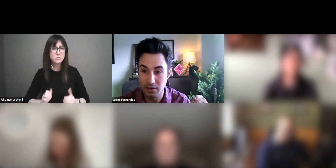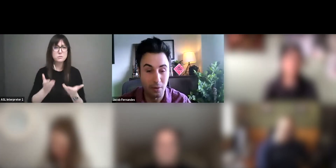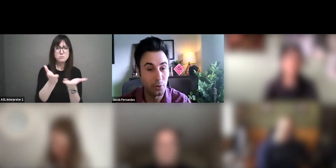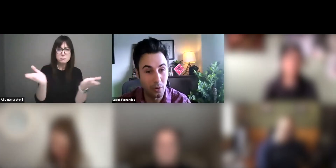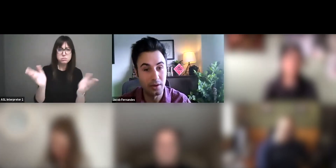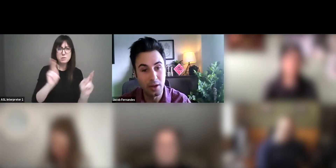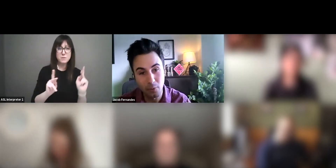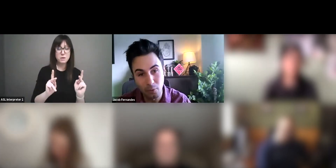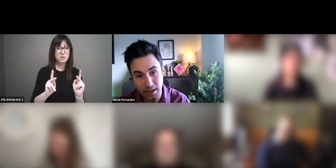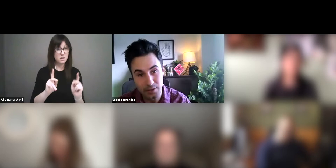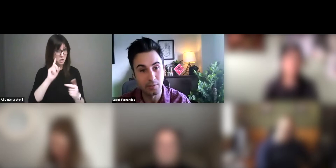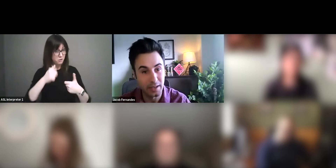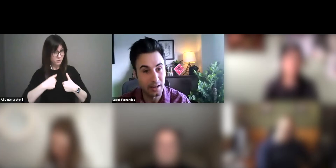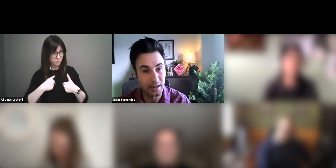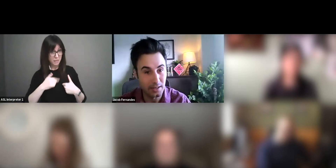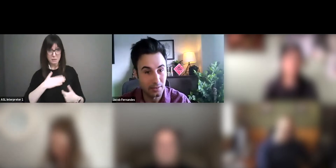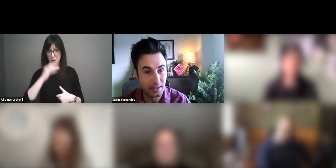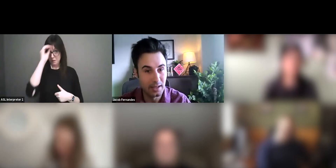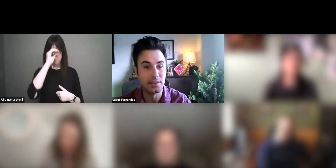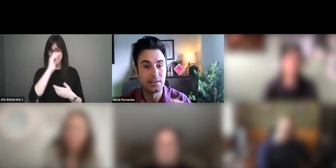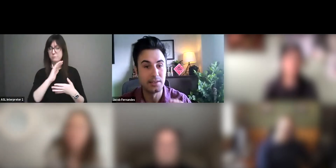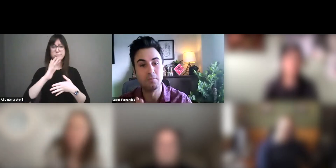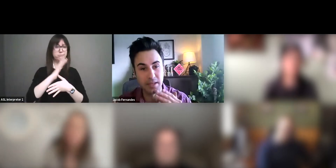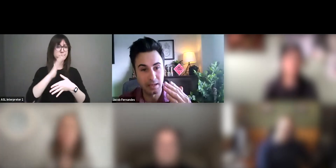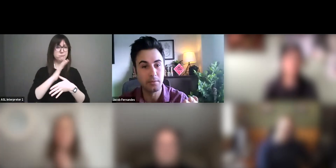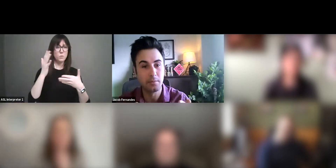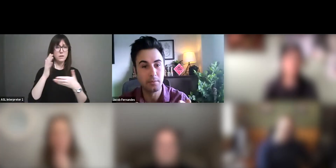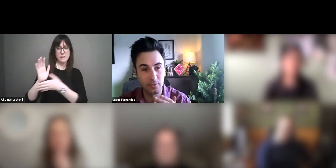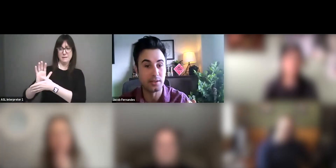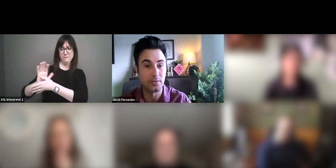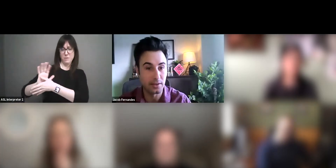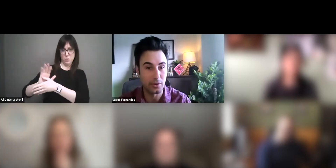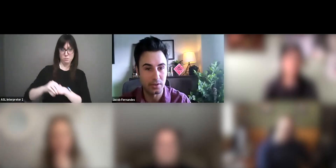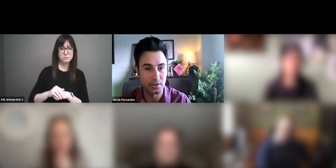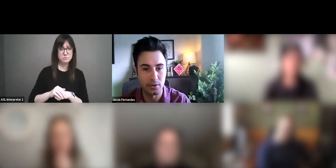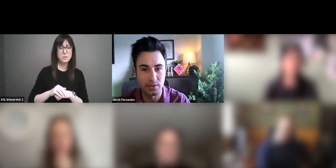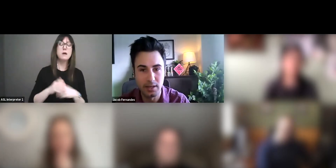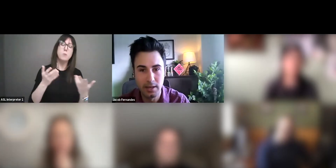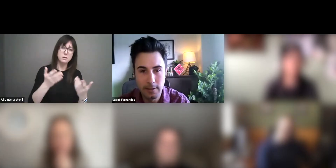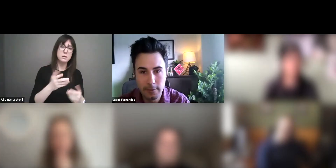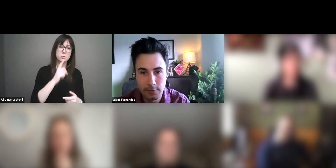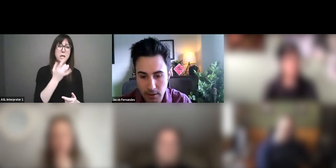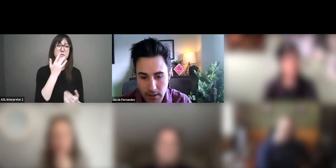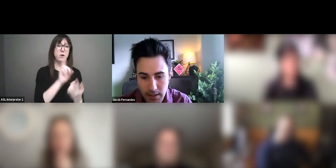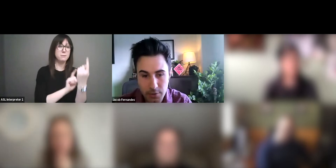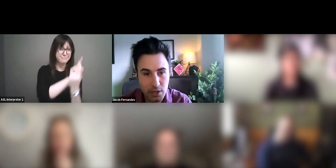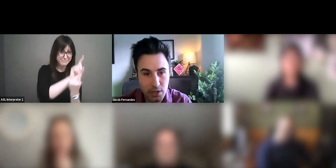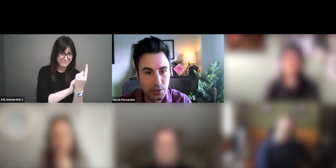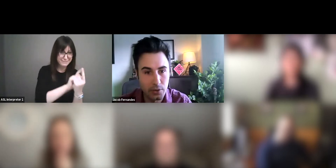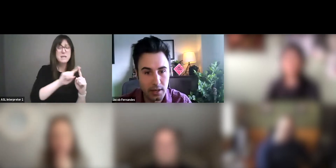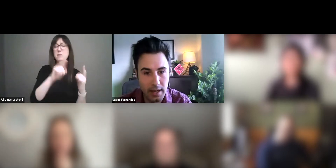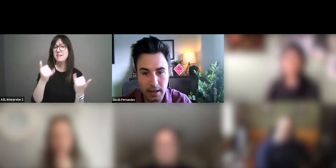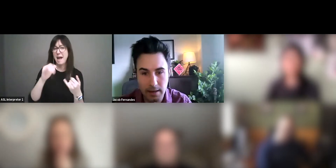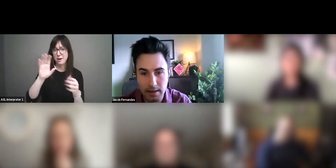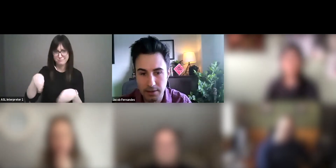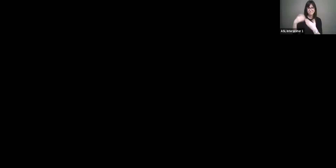the #1 way to communicate effectively instead of being face-to-face, person-to-person. So let me share my